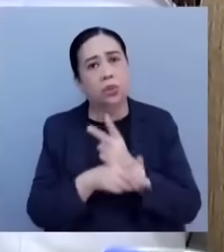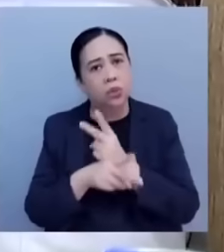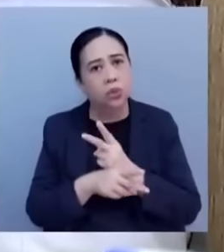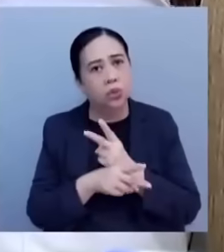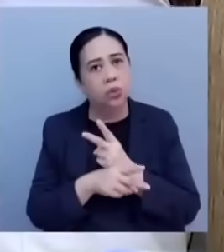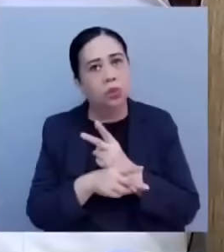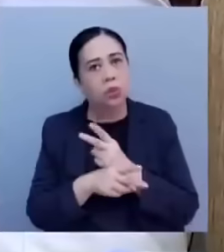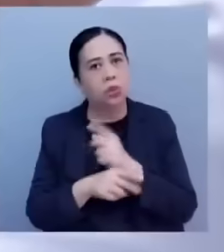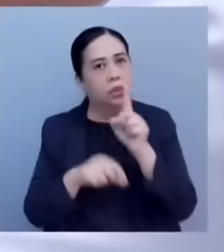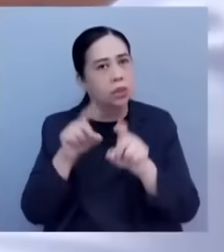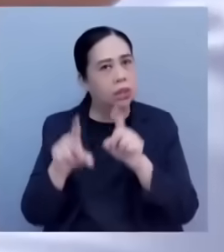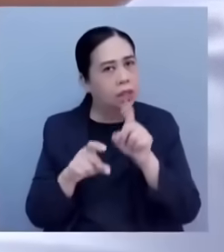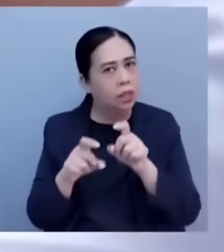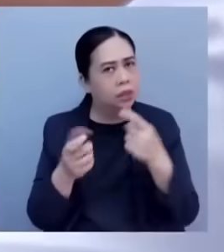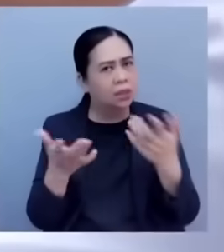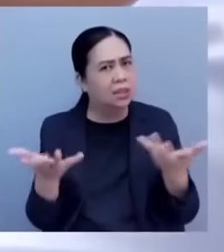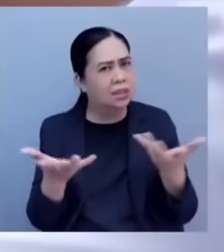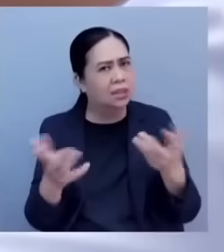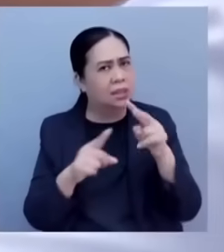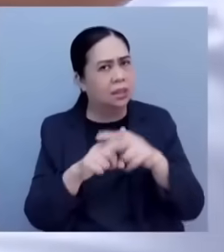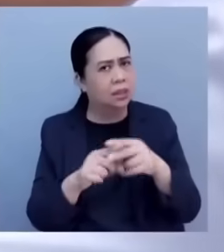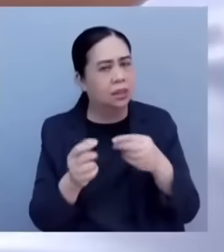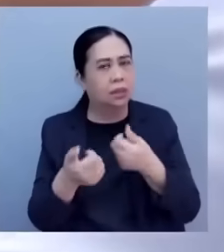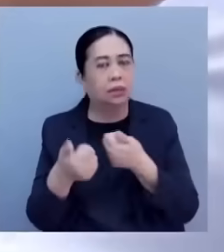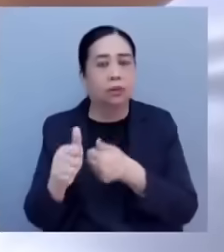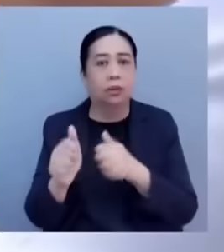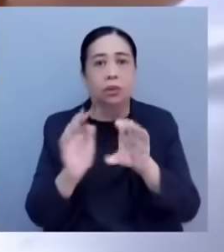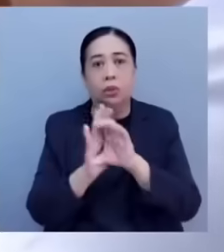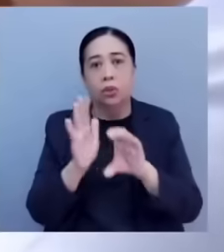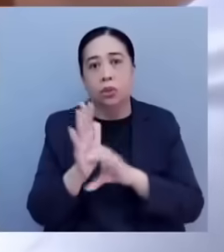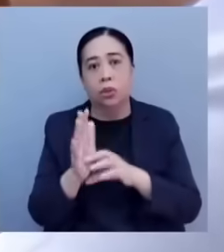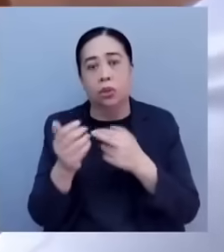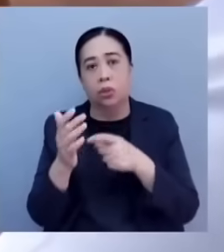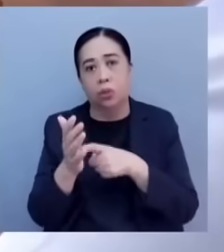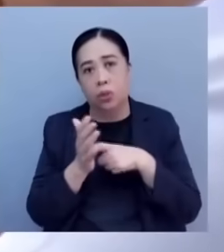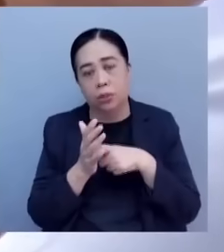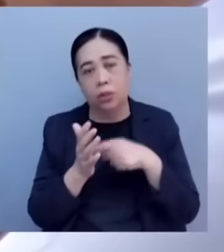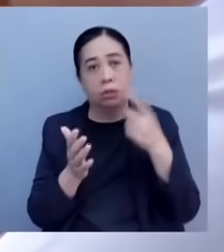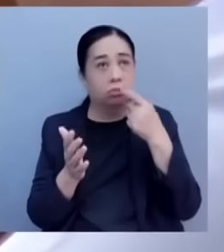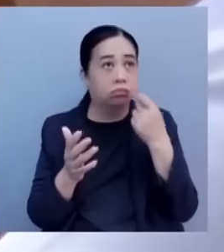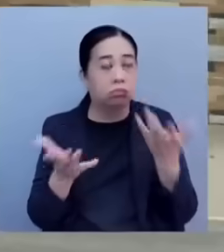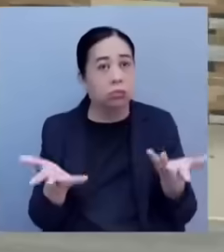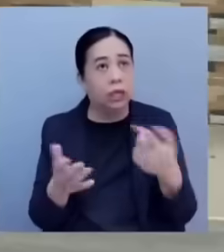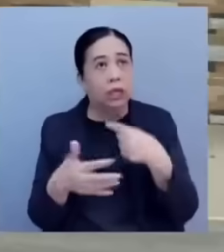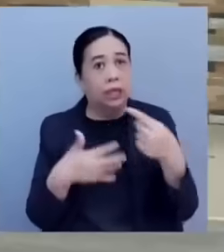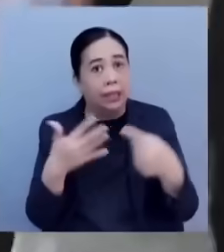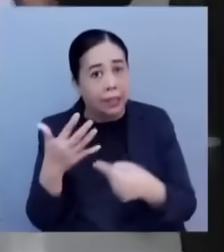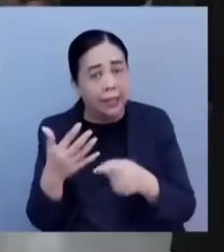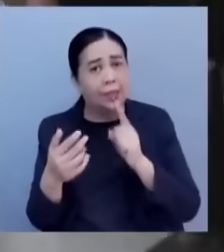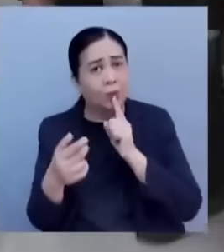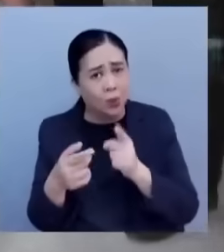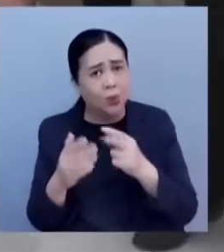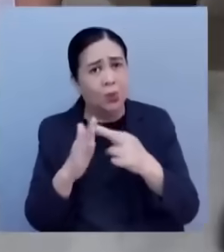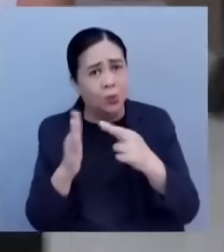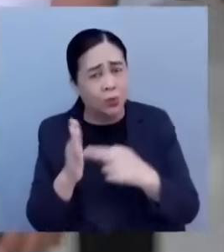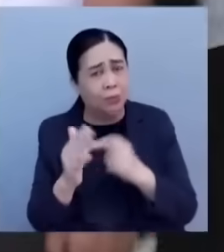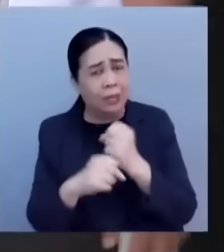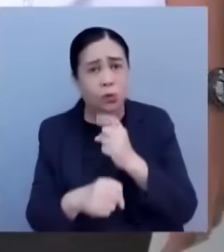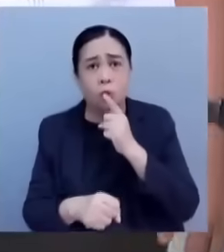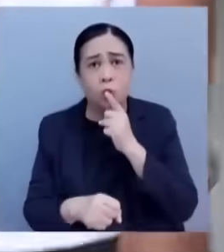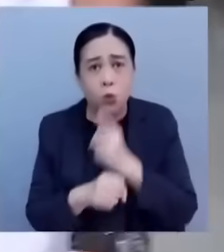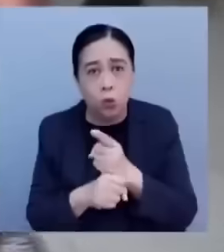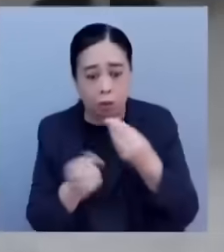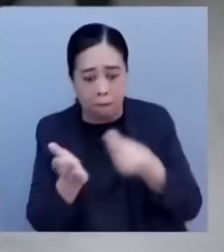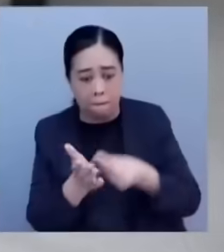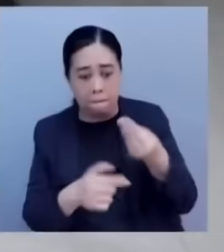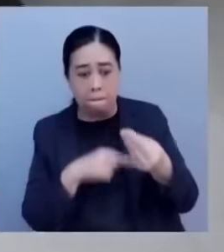on a strict application of these constitutional requirements, because at the end of the day, these are the rules that ensure that public monies